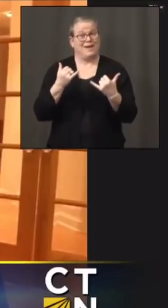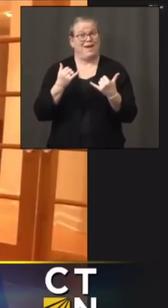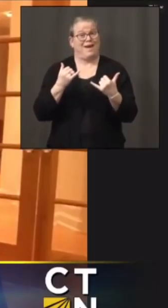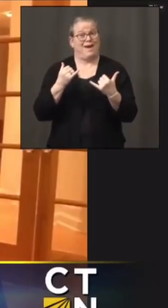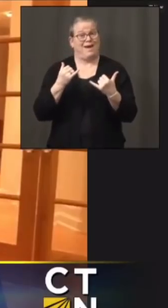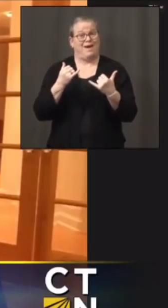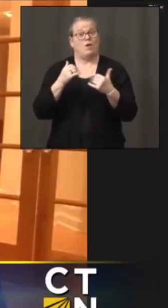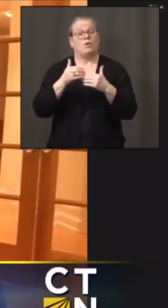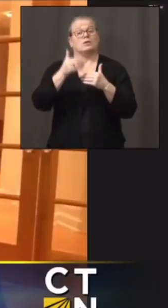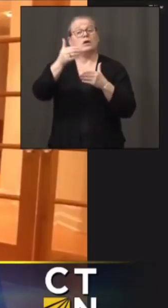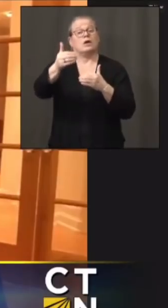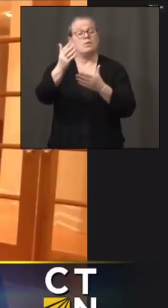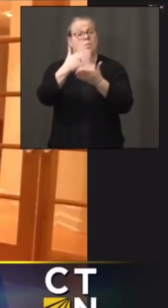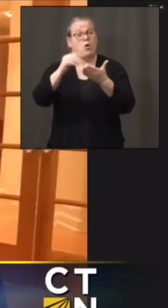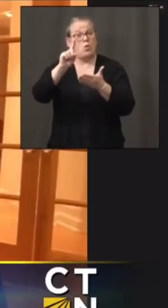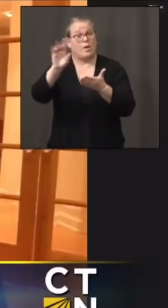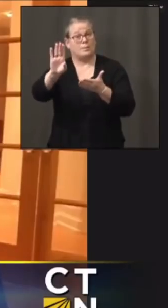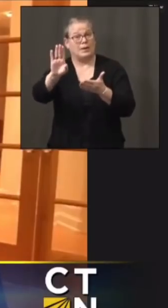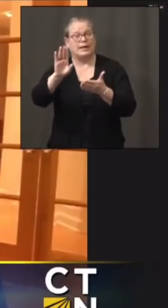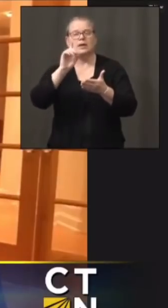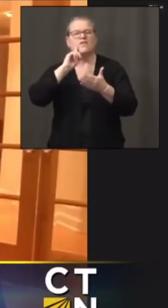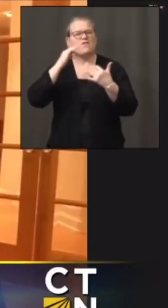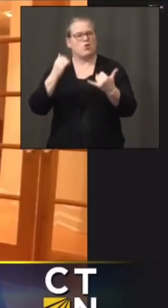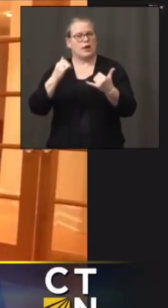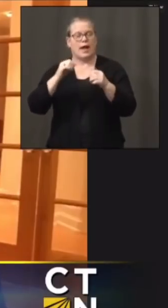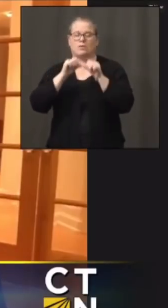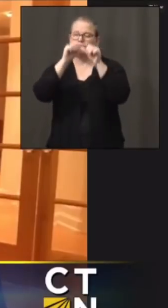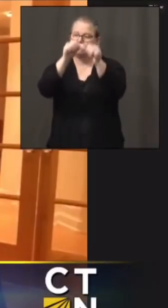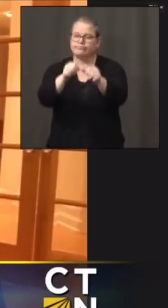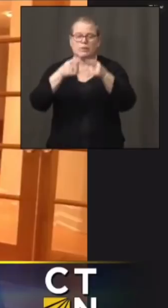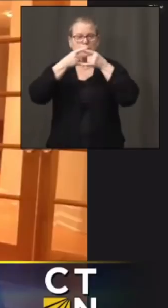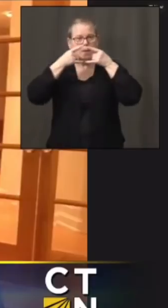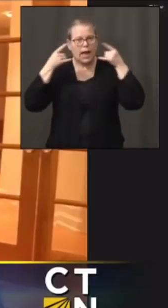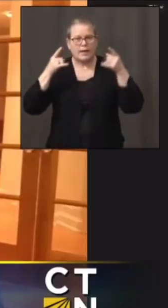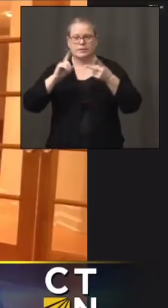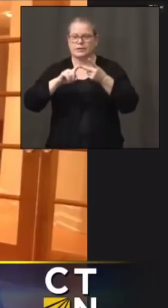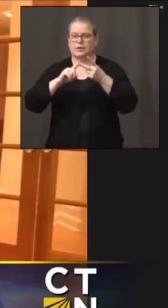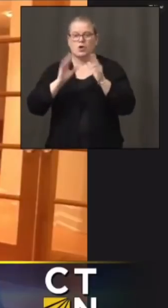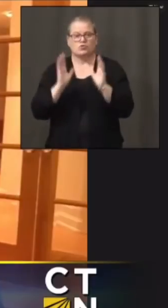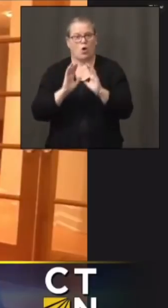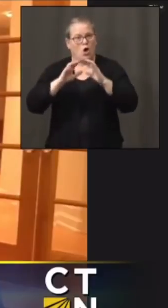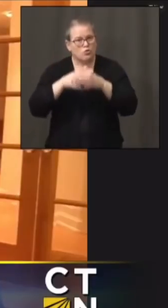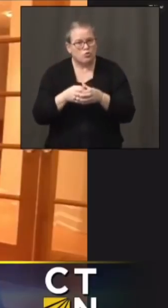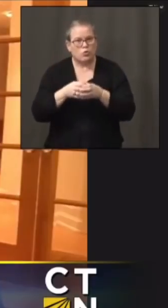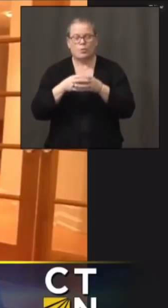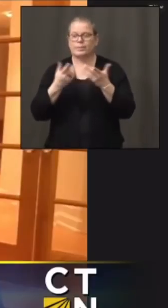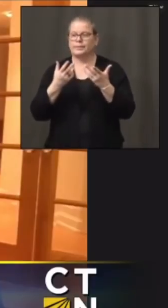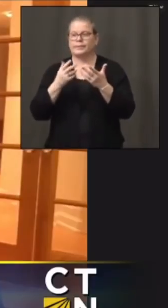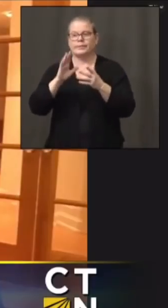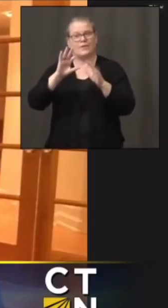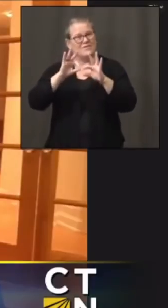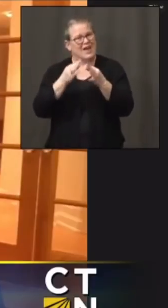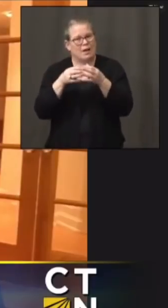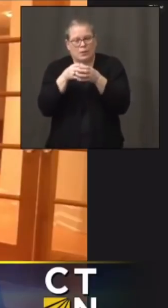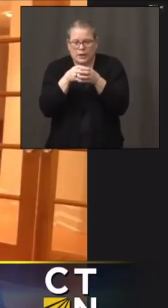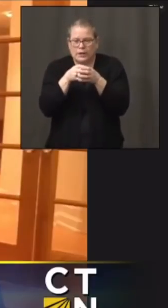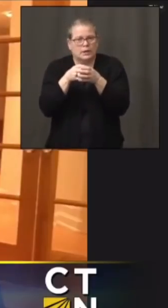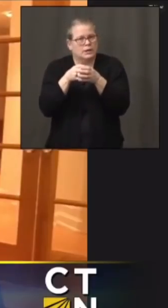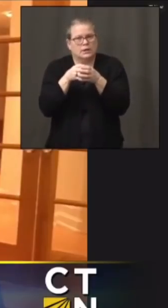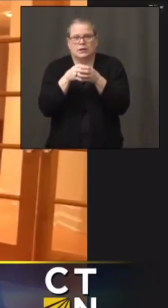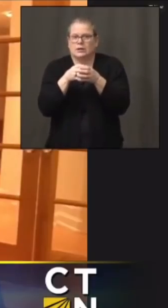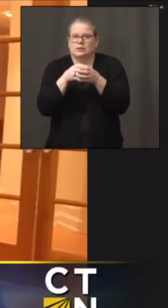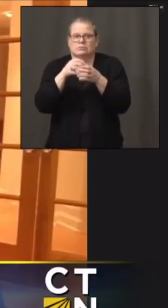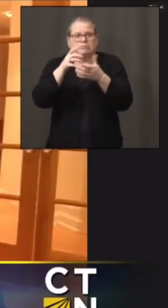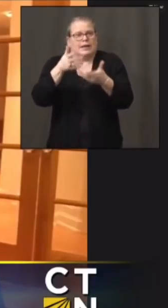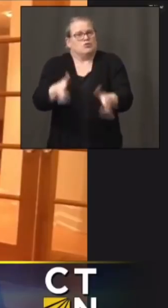phase 1B is, as the governor said, keep wearing your mask, keep staying in small groups, stay to your family unit, be very careful.